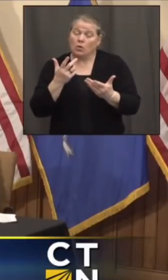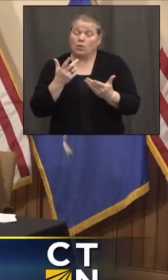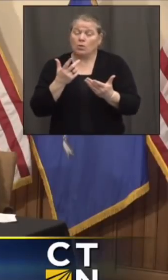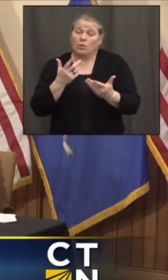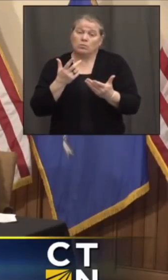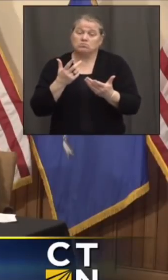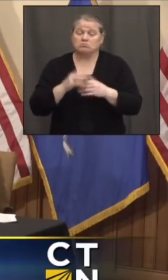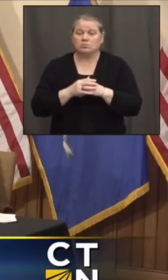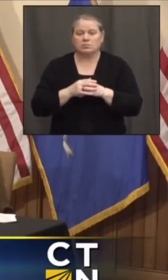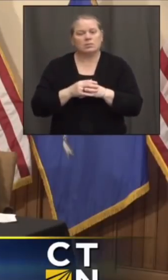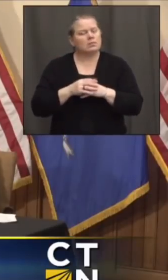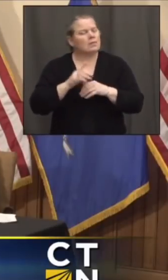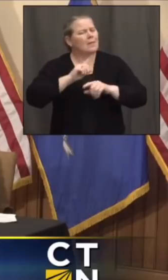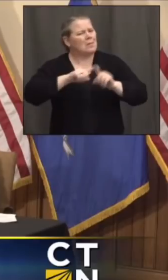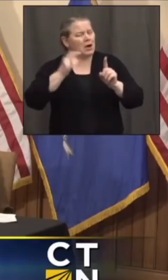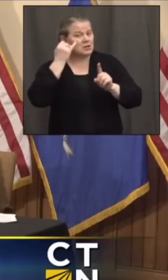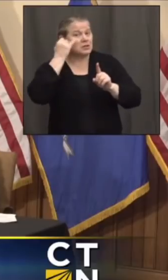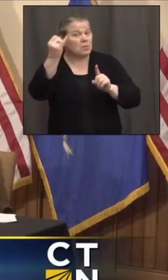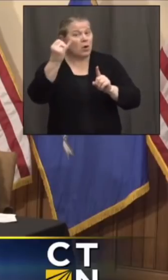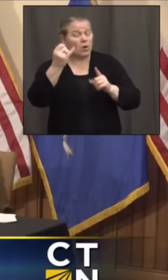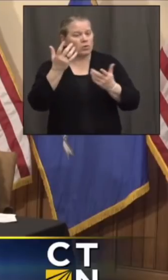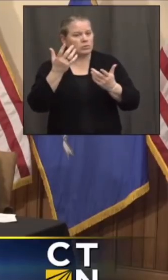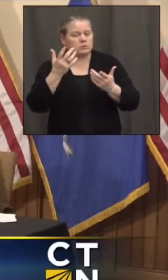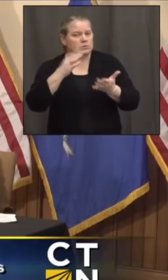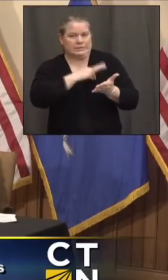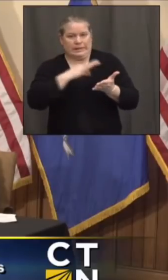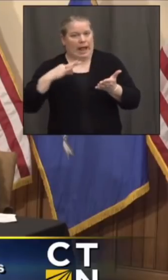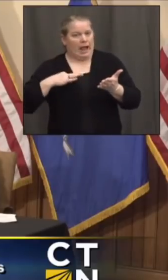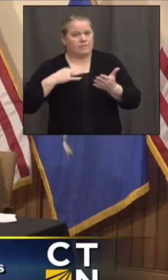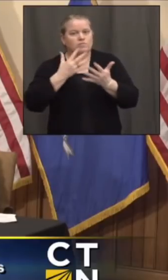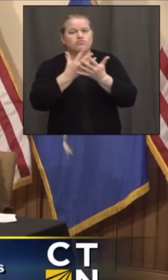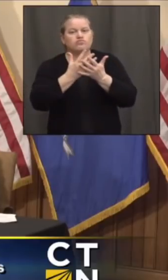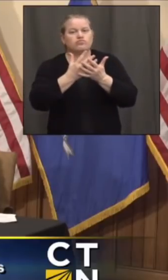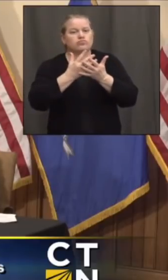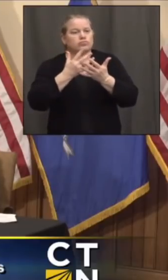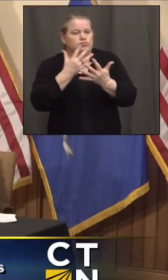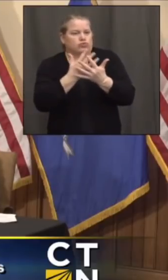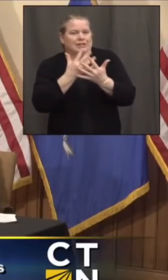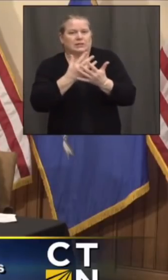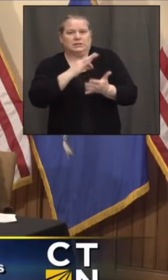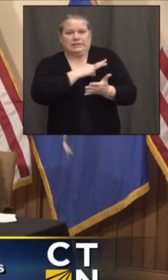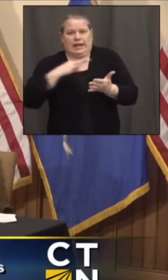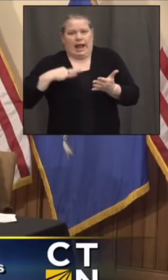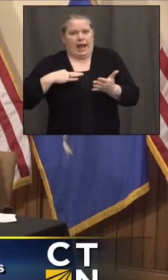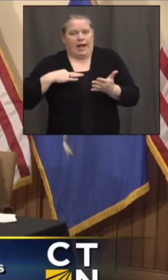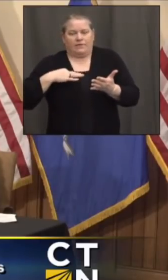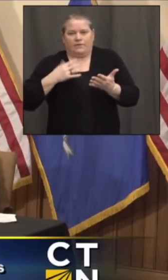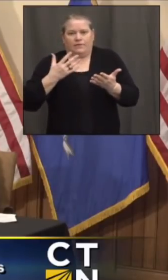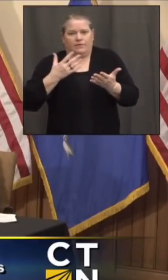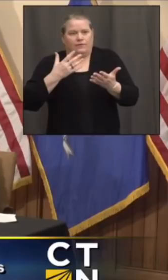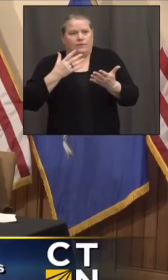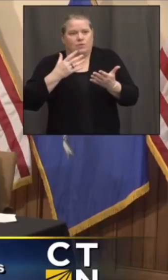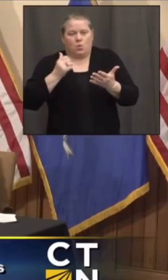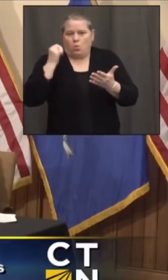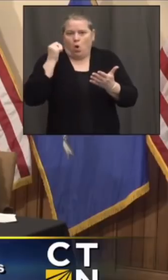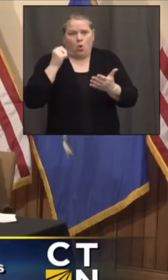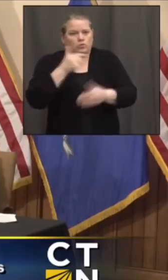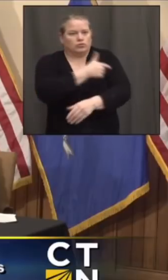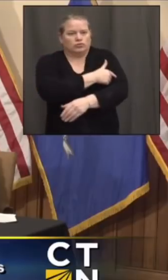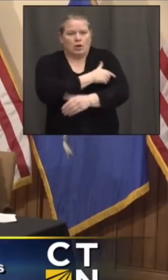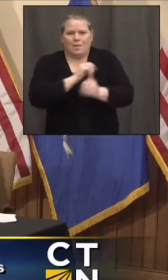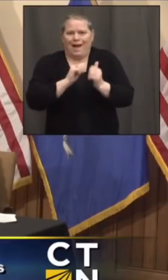members just won't get the vaccine? I mean, how do you keep an outbreak from happening if they just won't